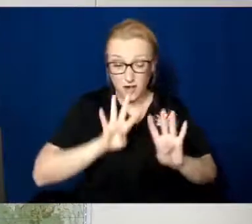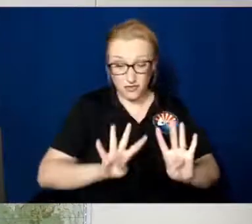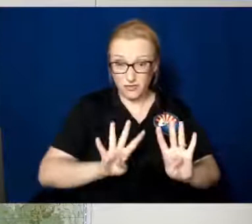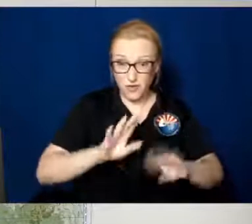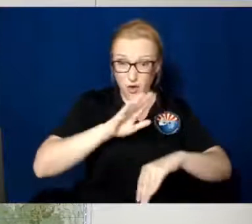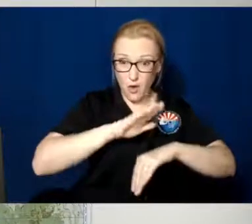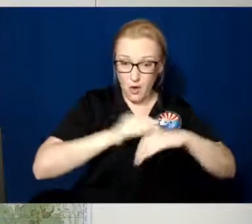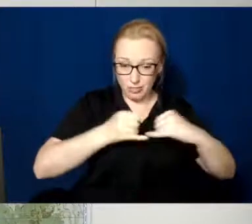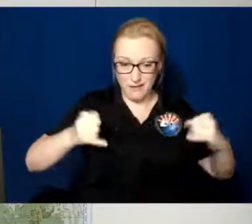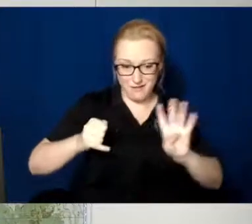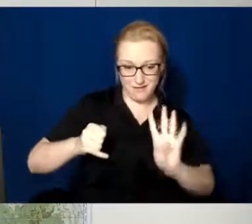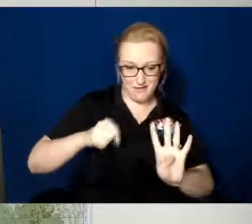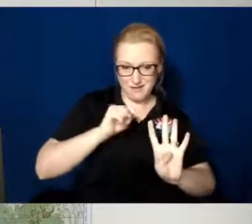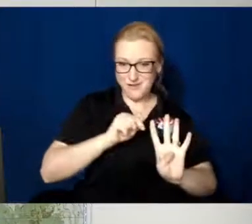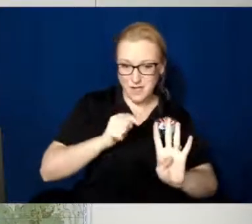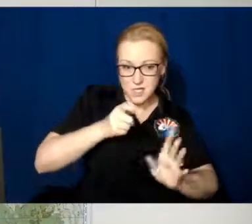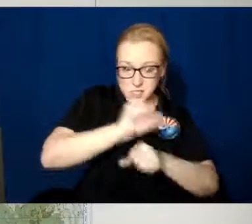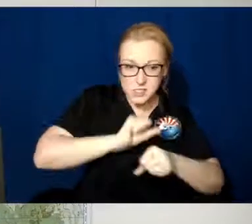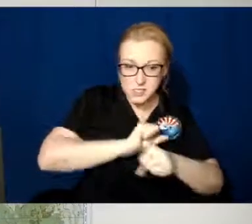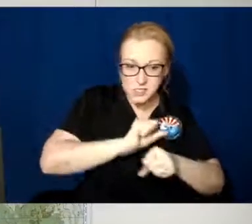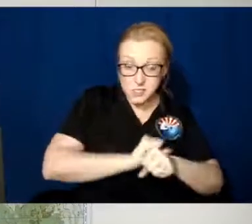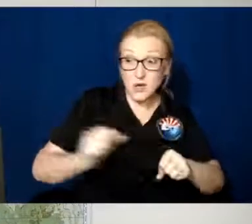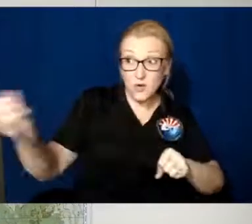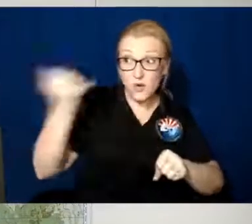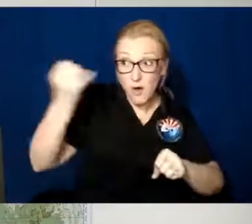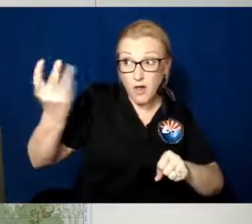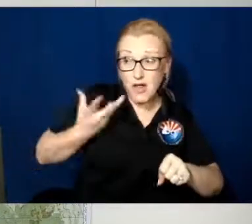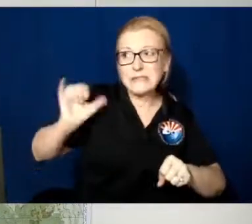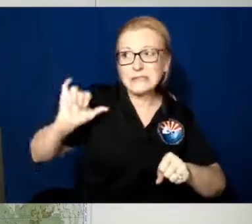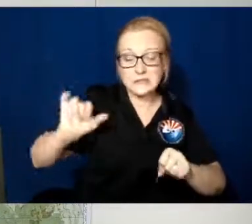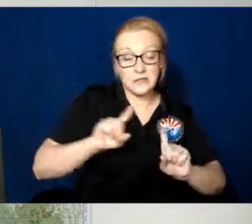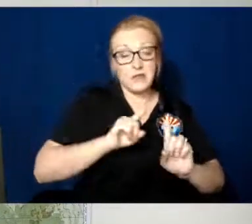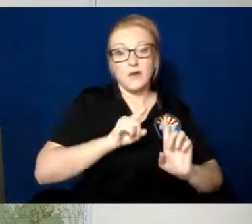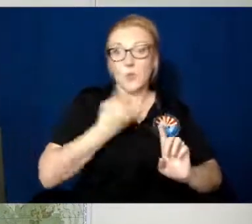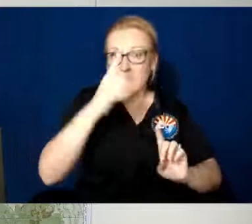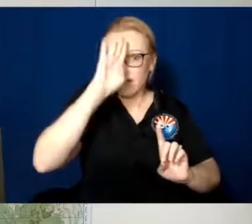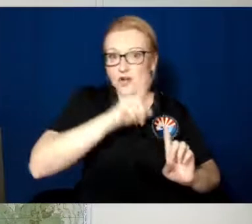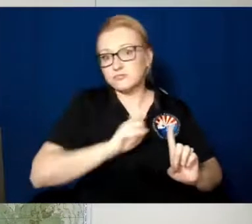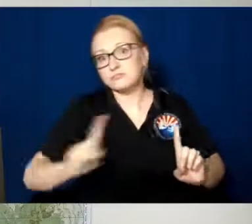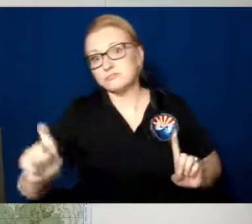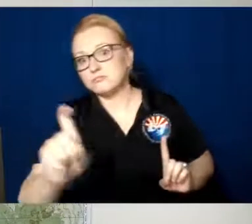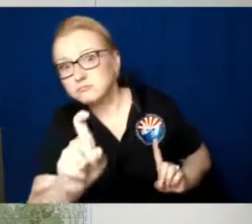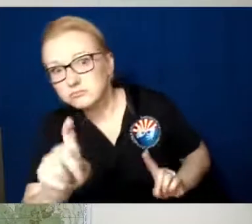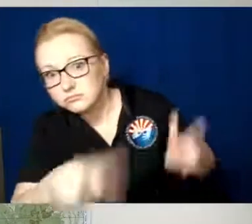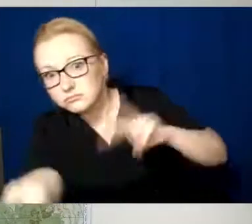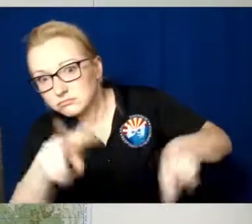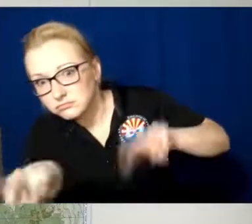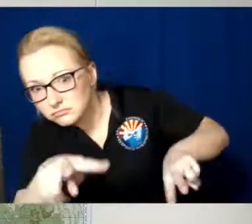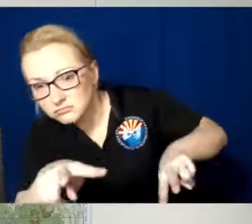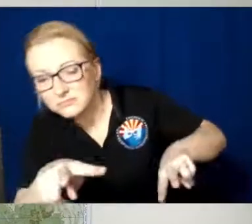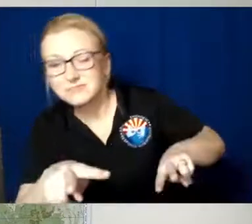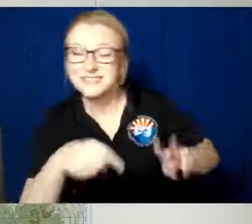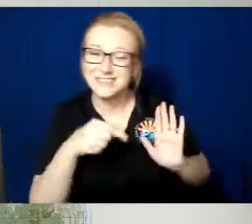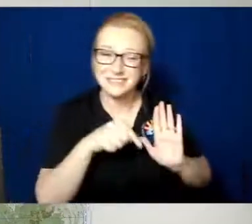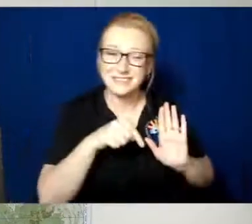critical tasks where we're trying to contain the fire edge and work some of our critical areas in there around some structures. We recognize that those are